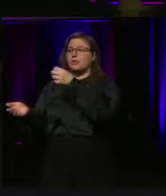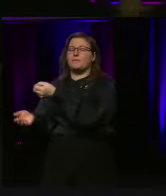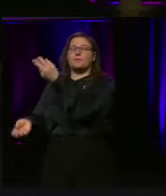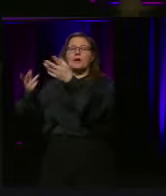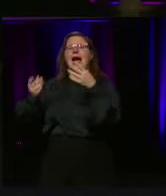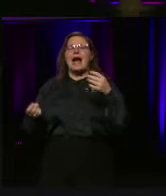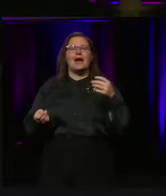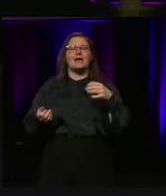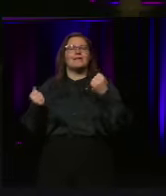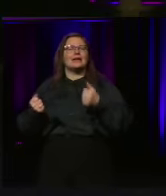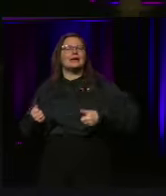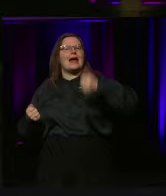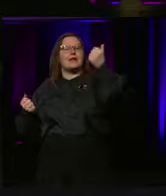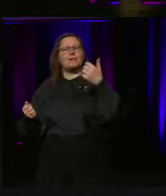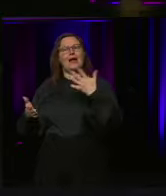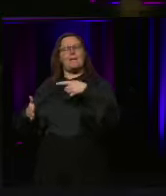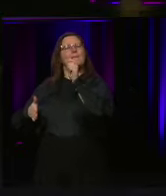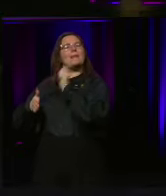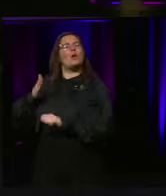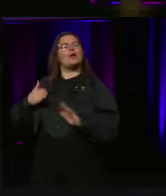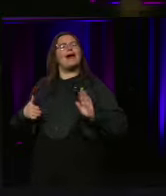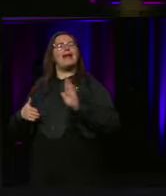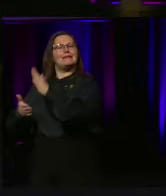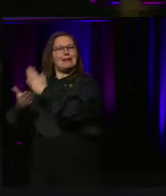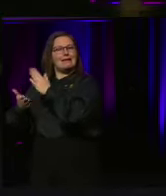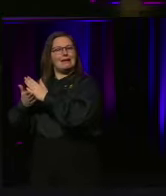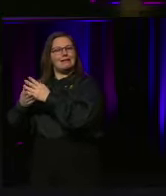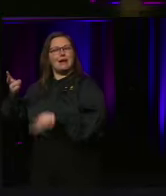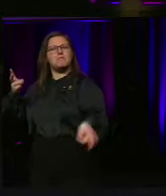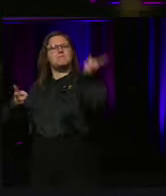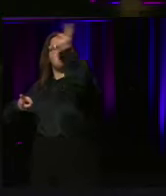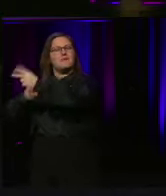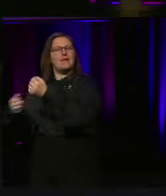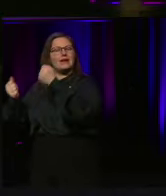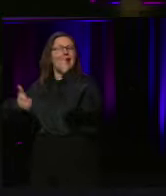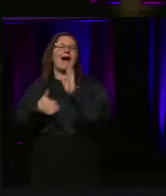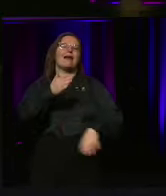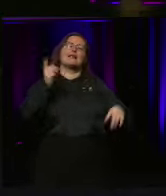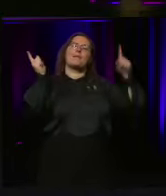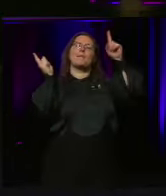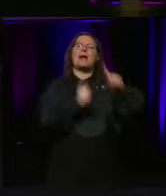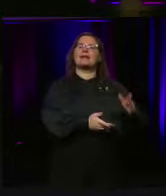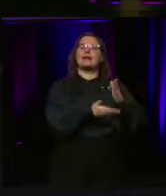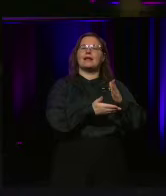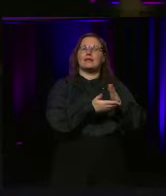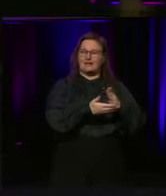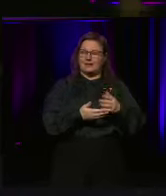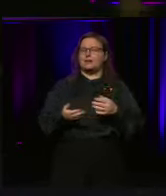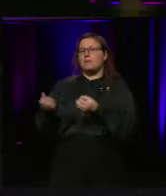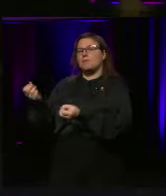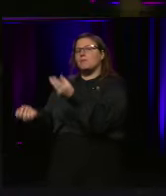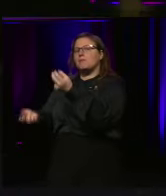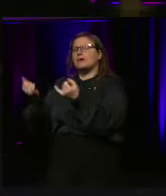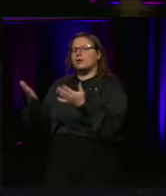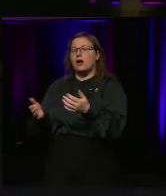important than human rights, for example. But I think if we go back